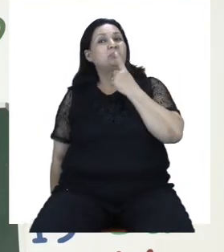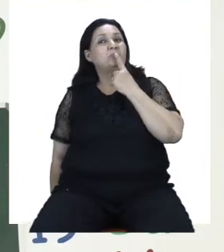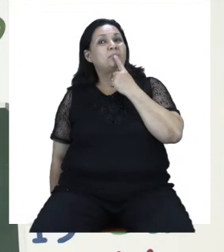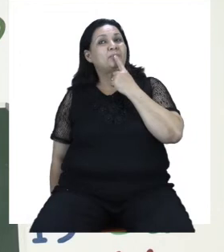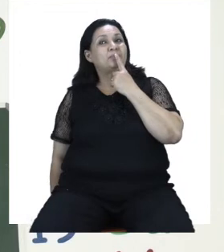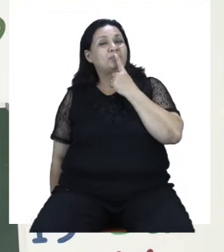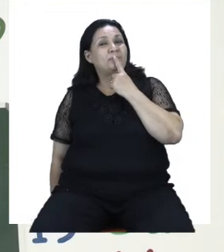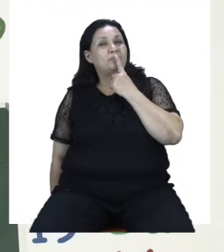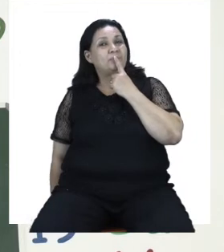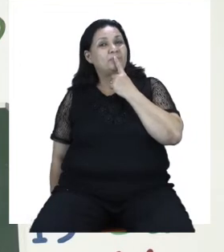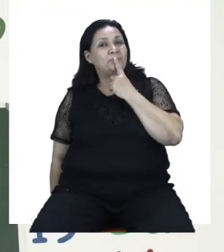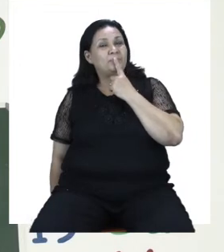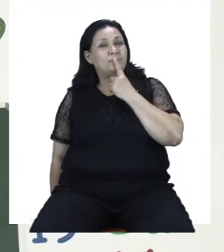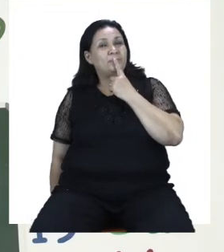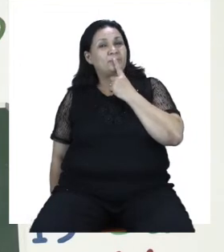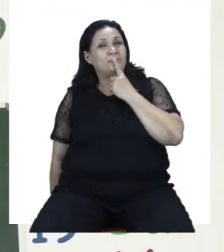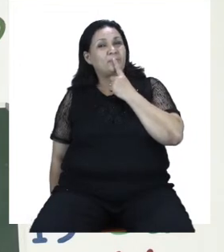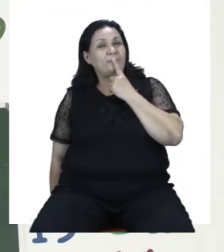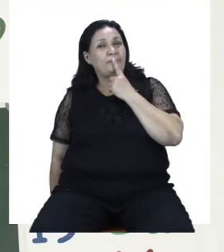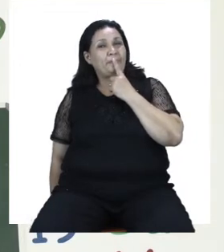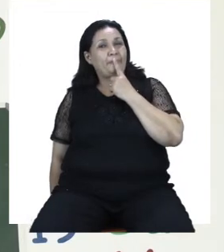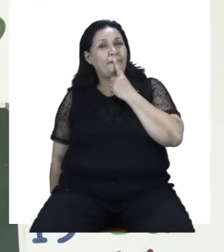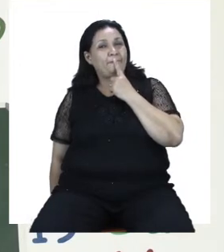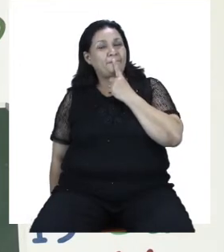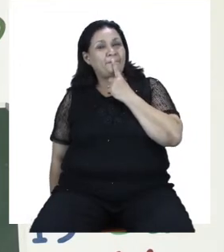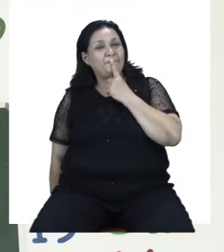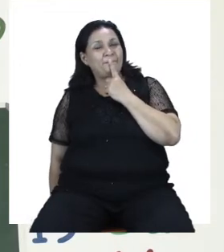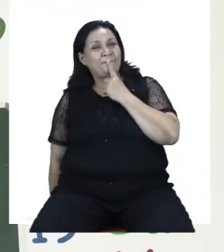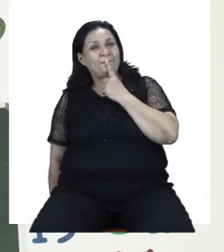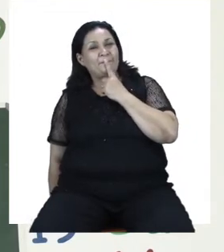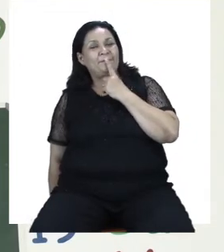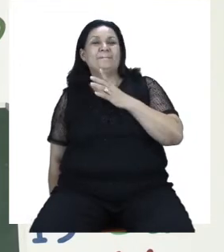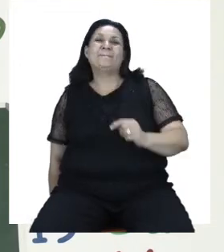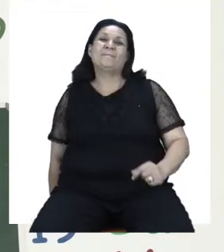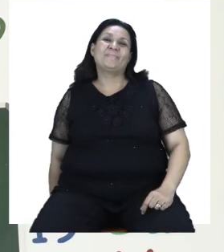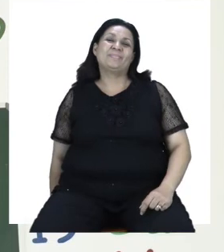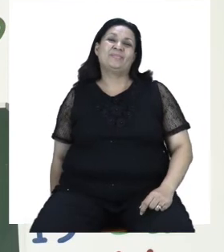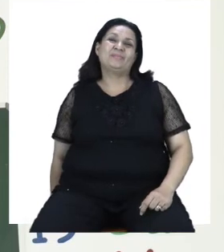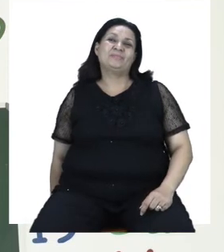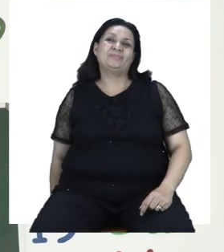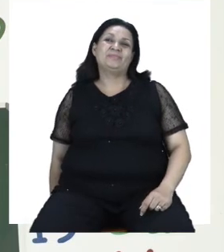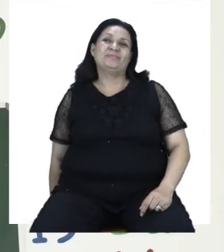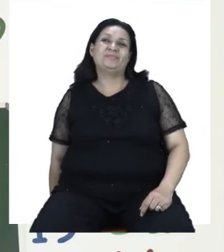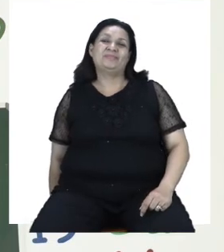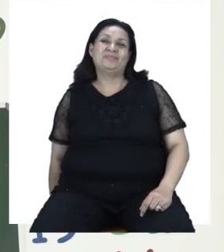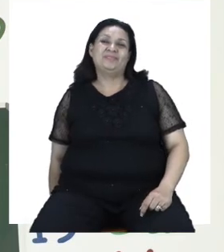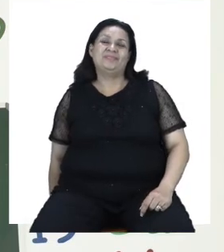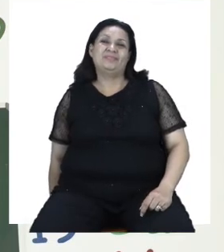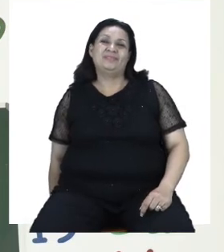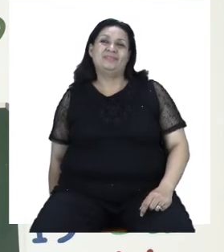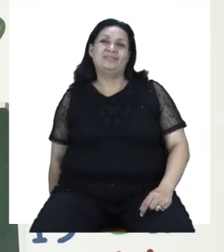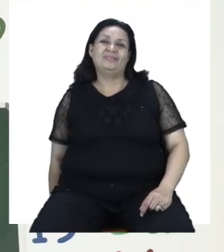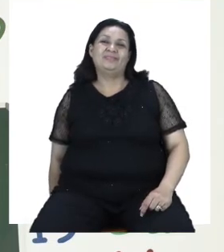Do, do, do, do, do, do, do, do, do. Yes, these are your lips. They are the